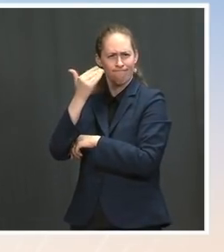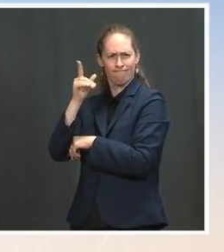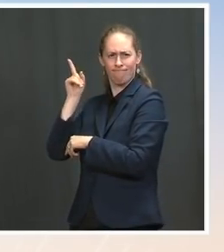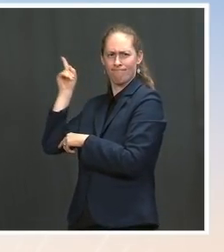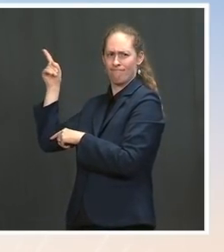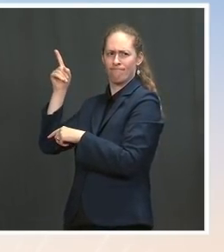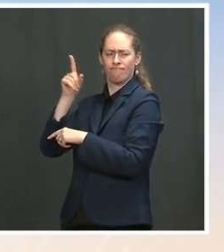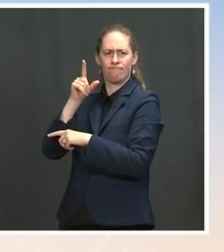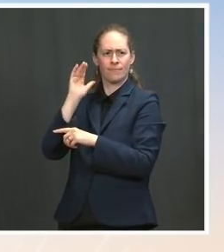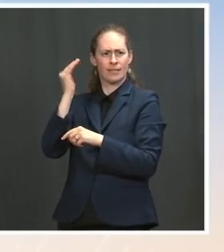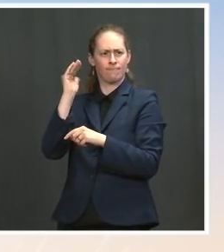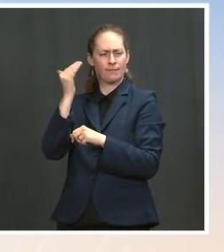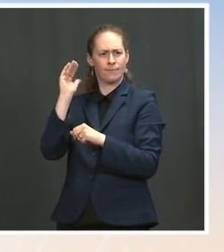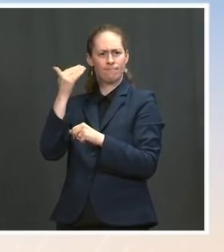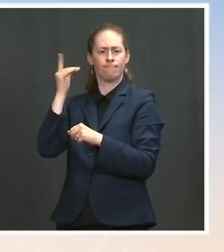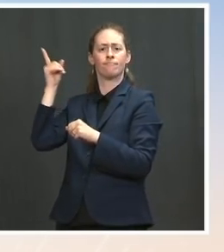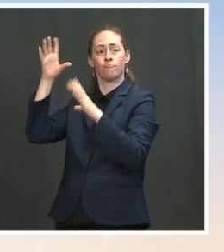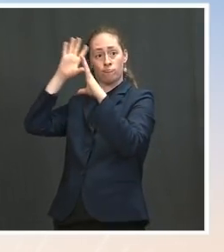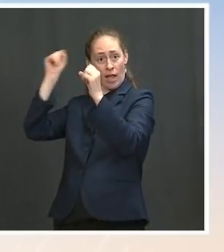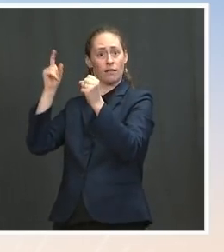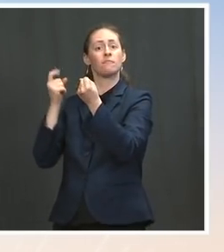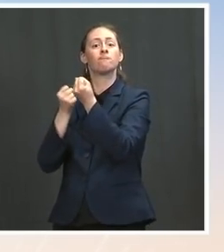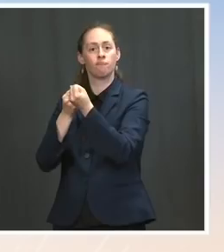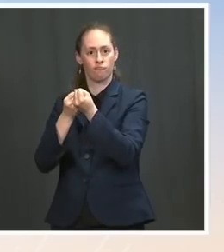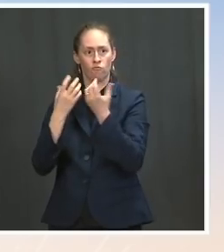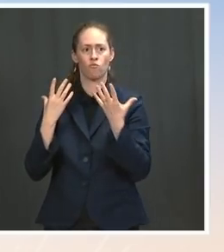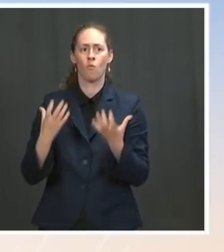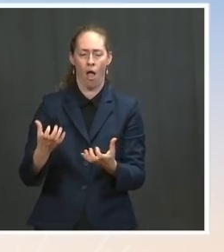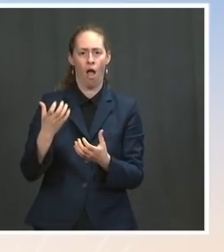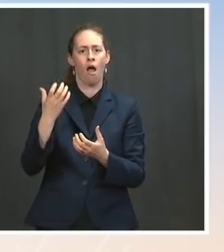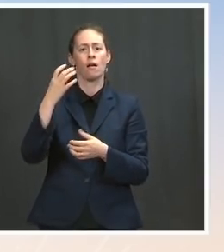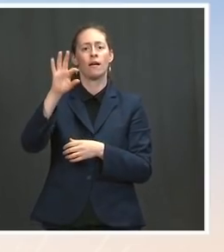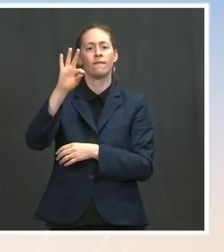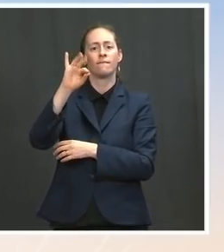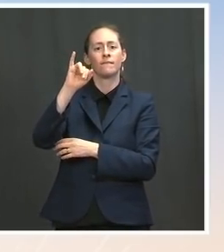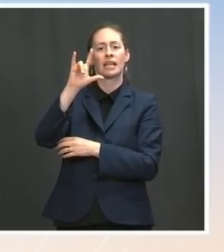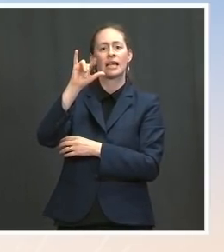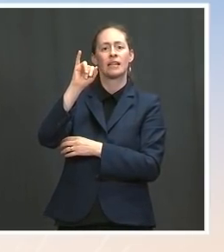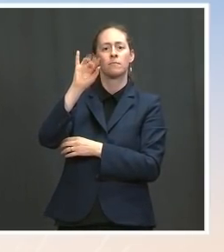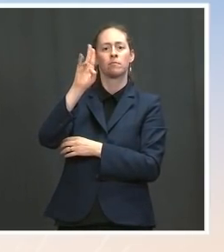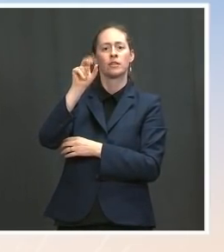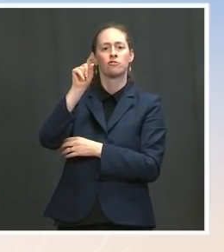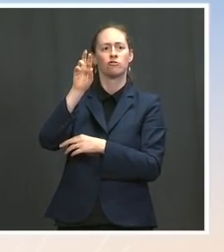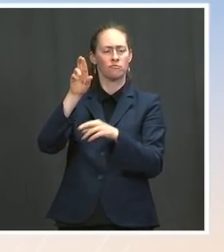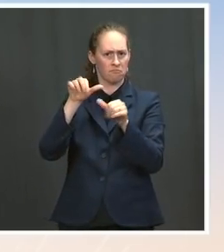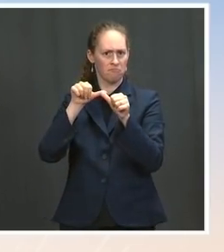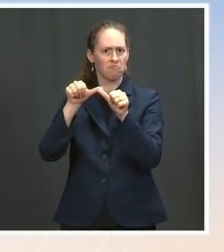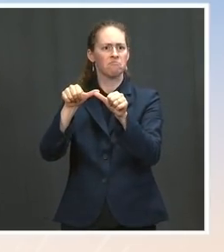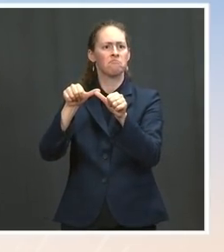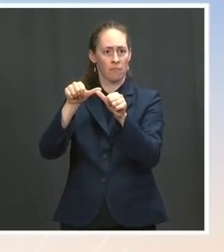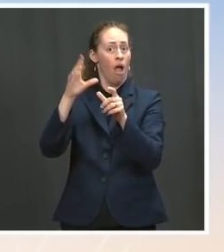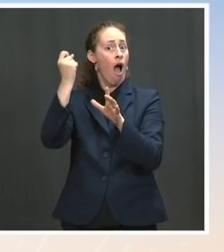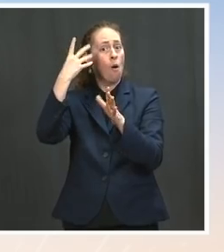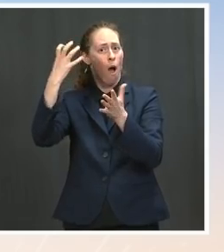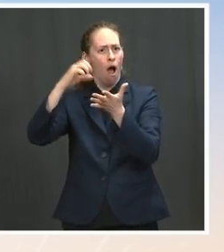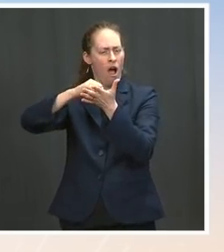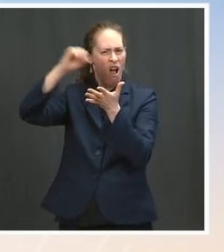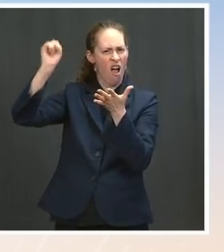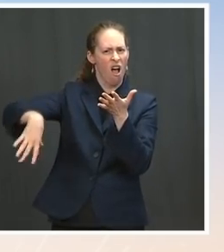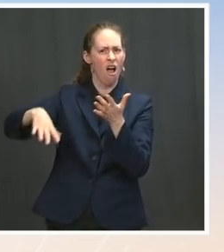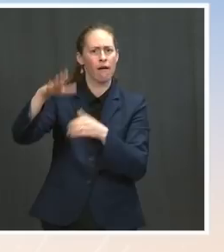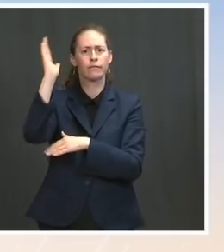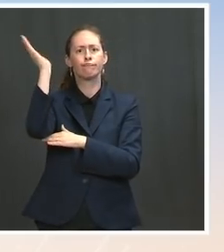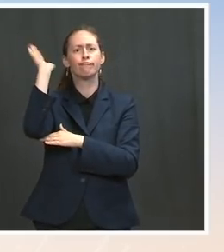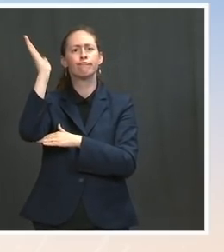been more prominent in calling for that? And is he pressuring Manchin and Sinema to move on that issue privately? I wouldn't